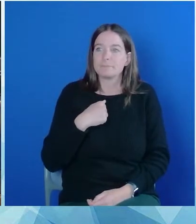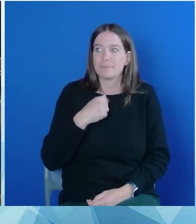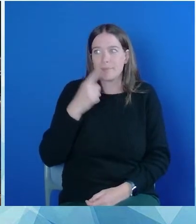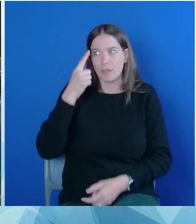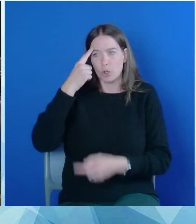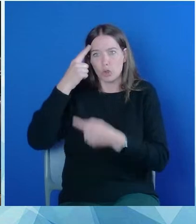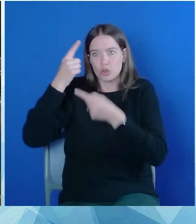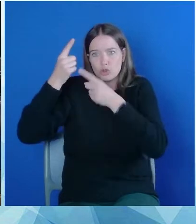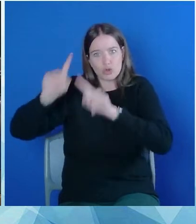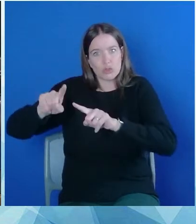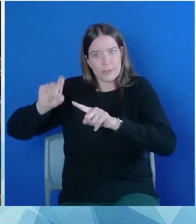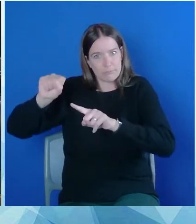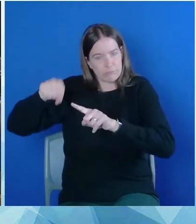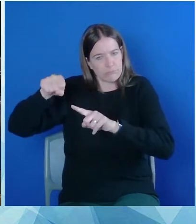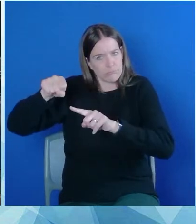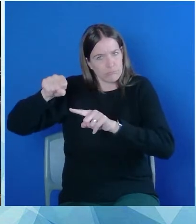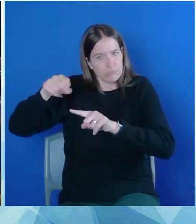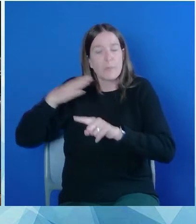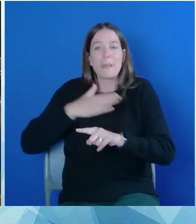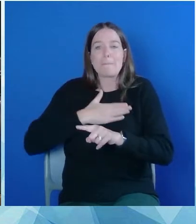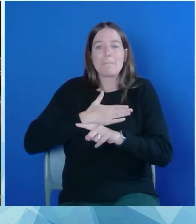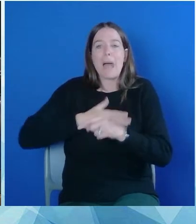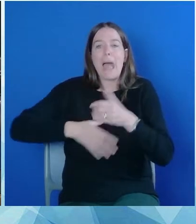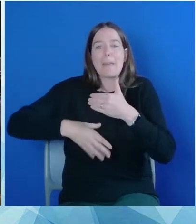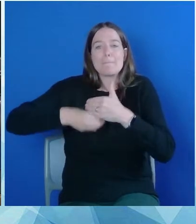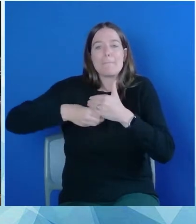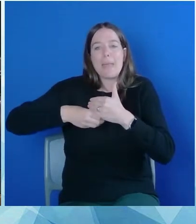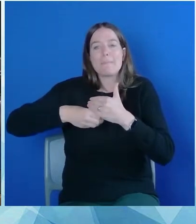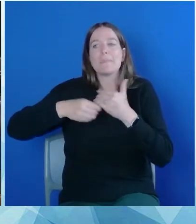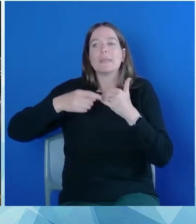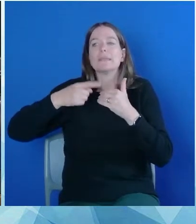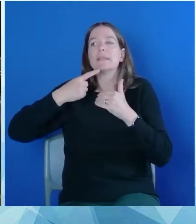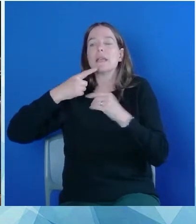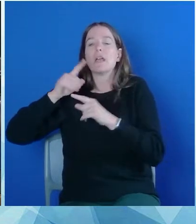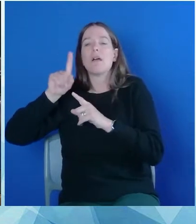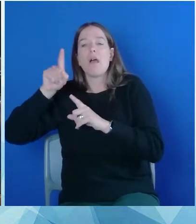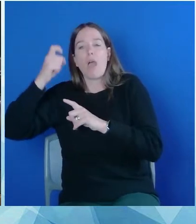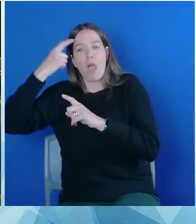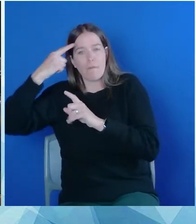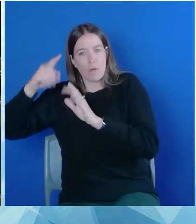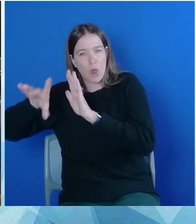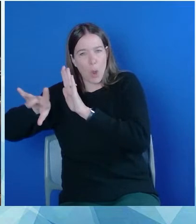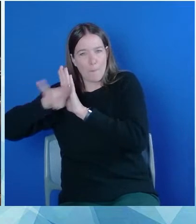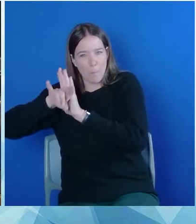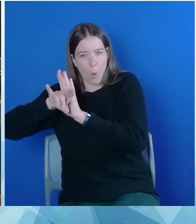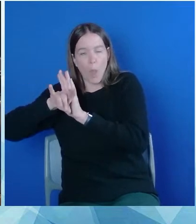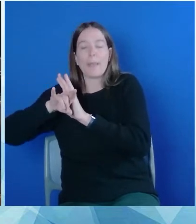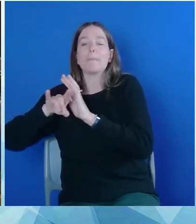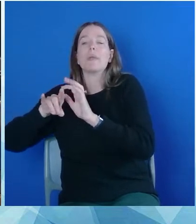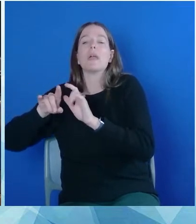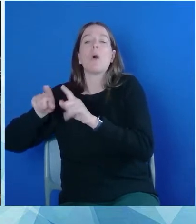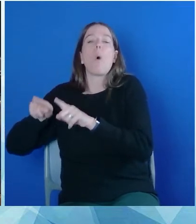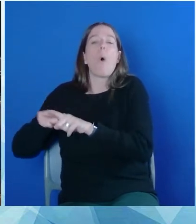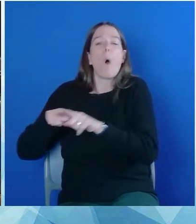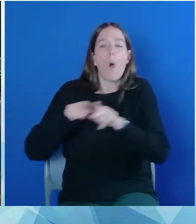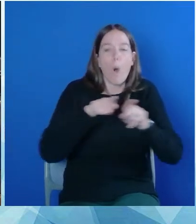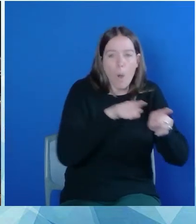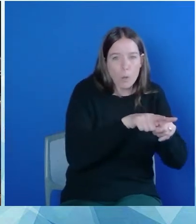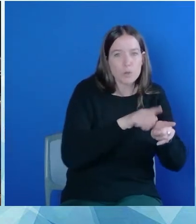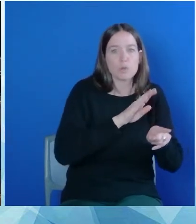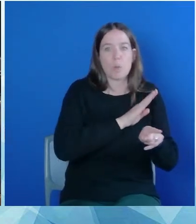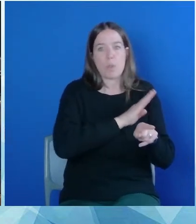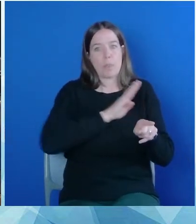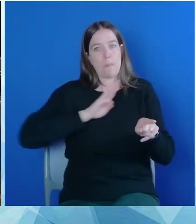amendment included that it would not only be by governor appointment, but it would have to come in front of the board for final approval before they